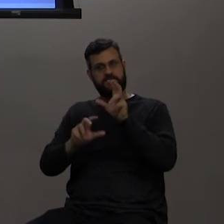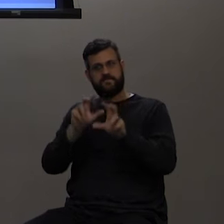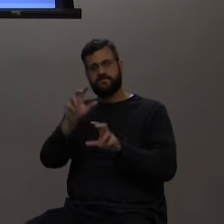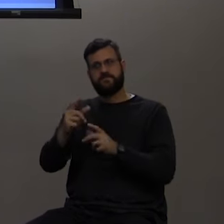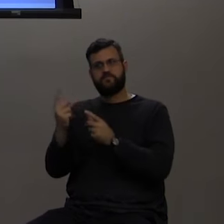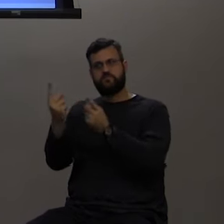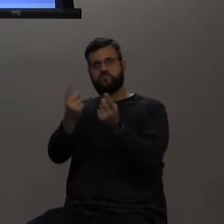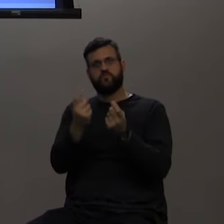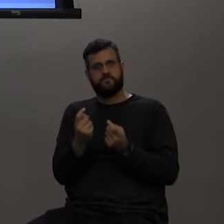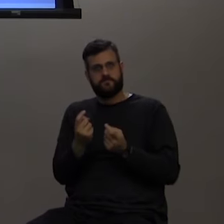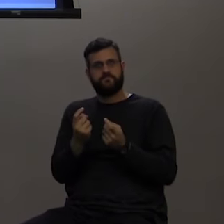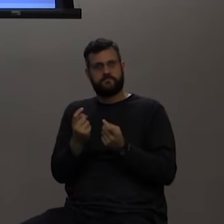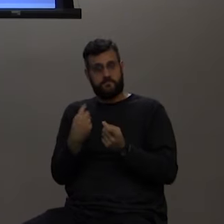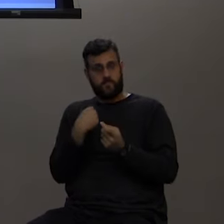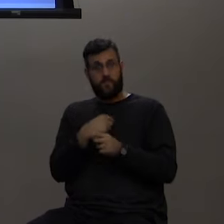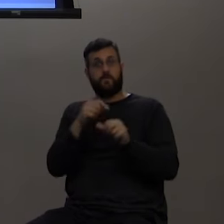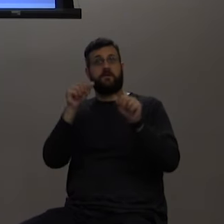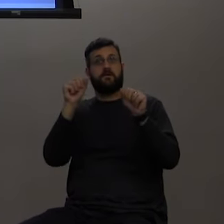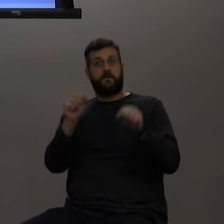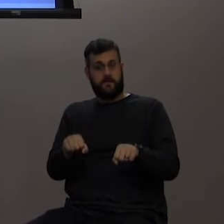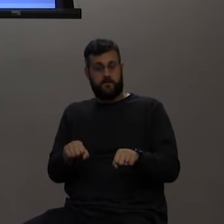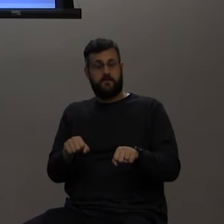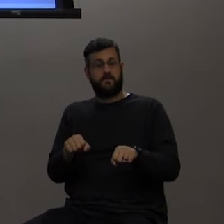that recruitment piece so that we can